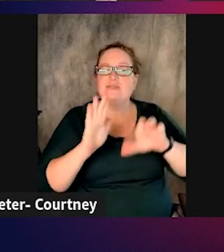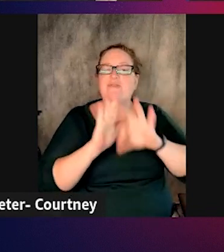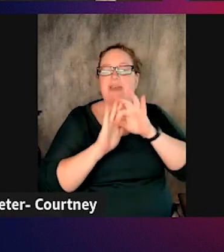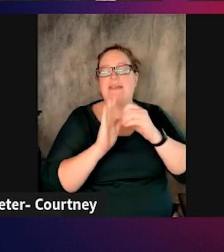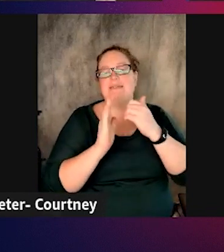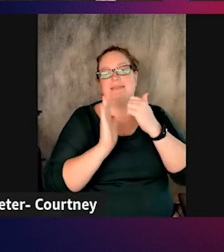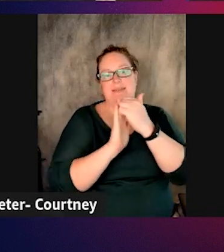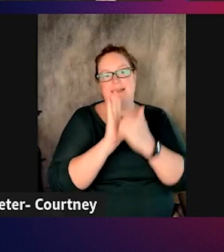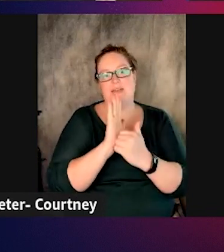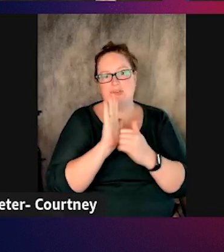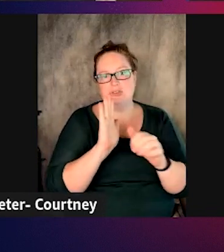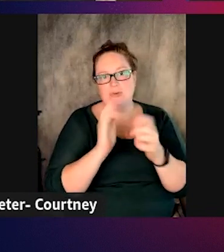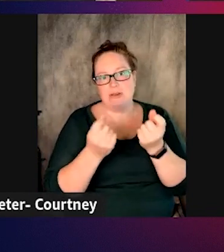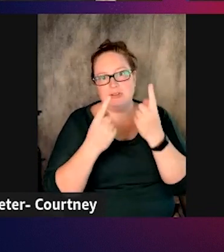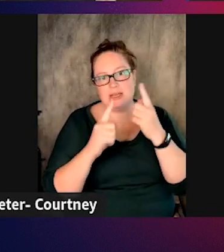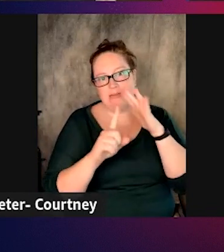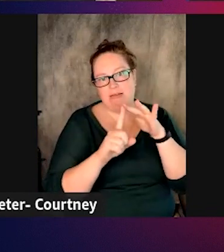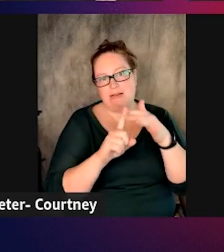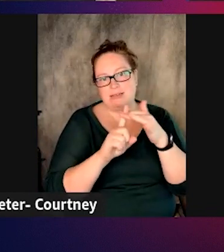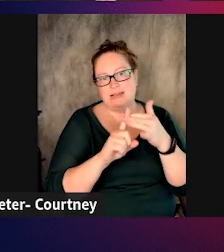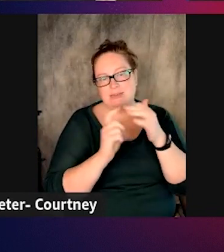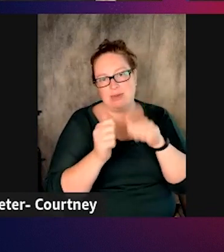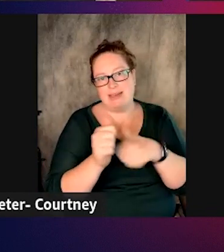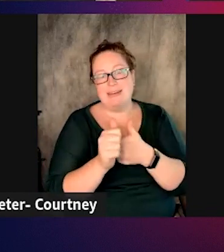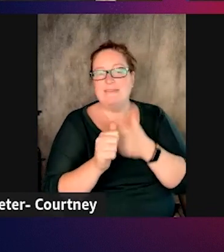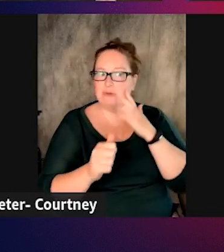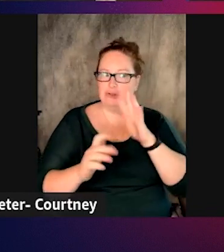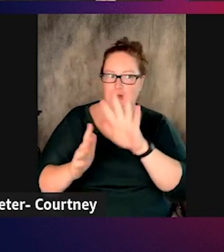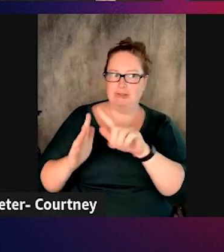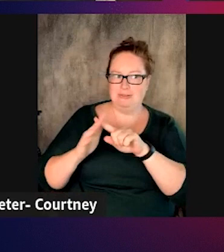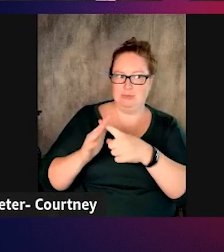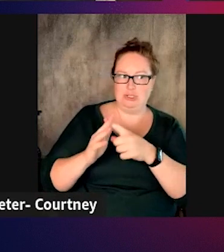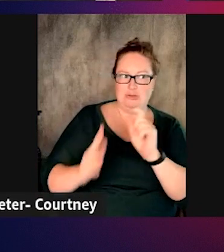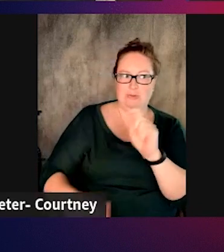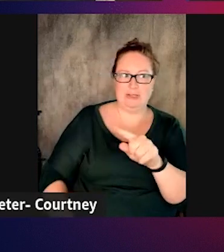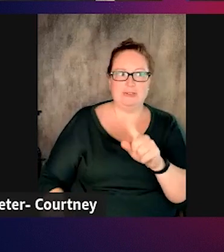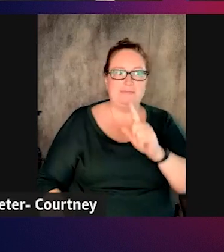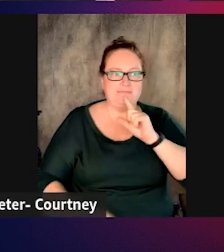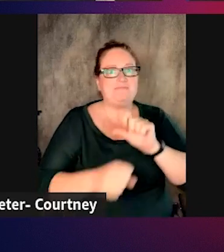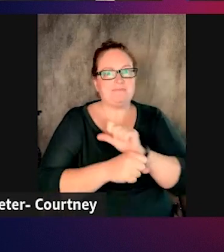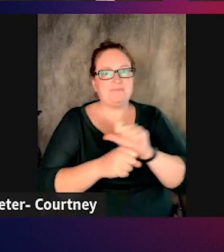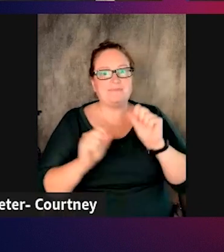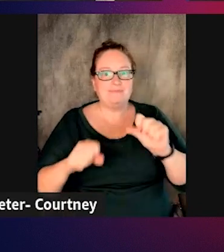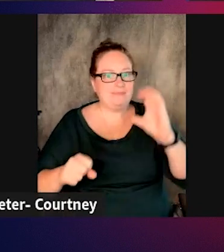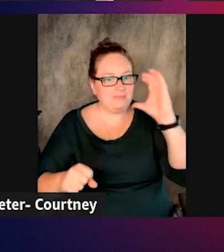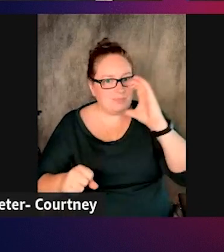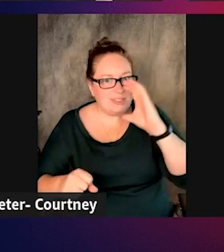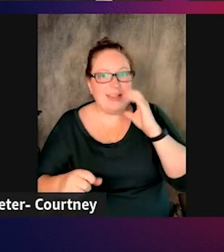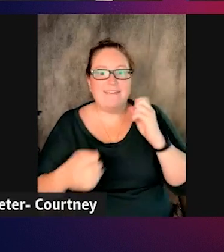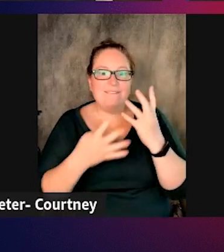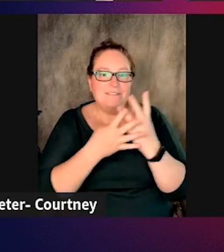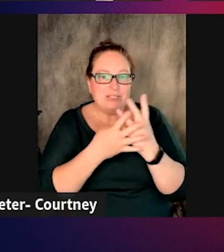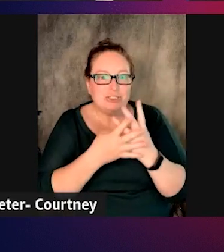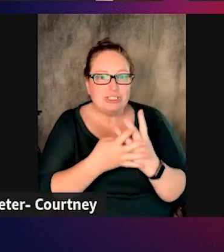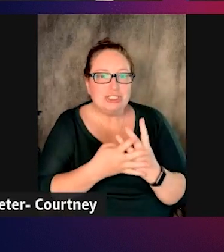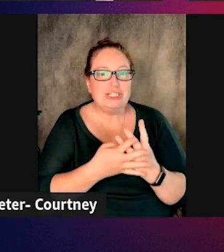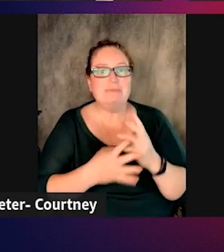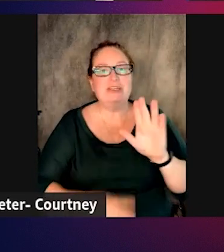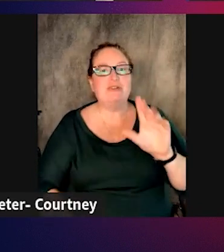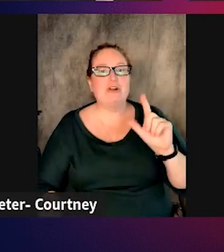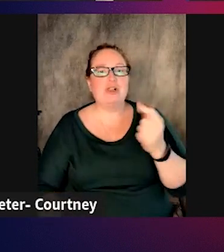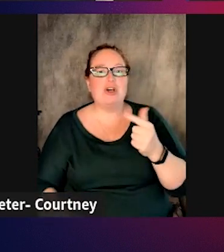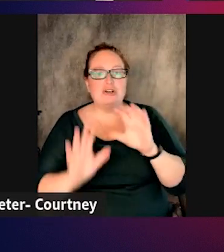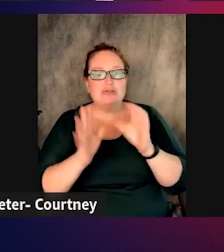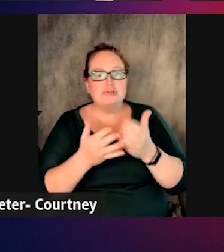behind those accounts. Going back to the original question, absolutely, you can search for and filter by your log groups across